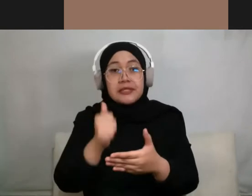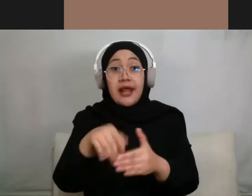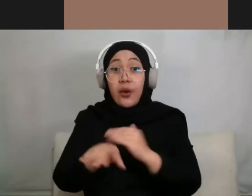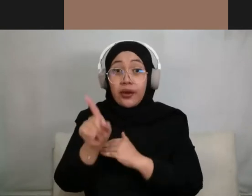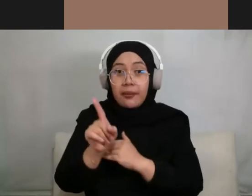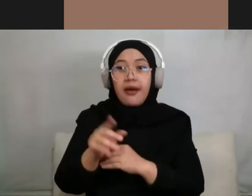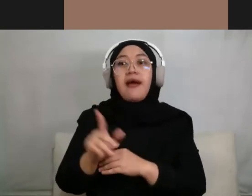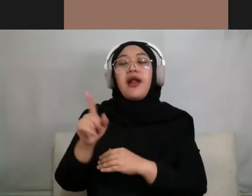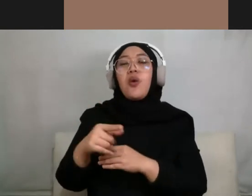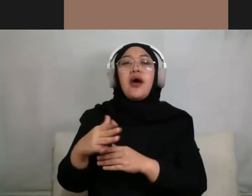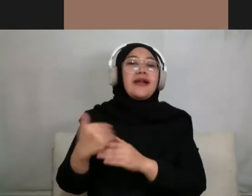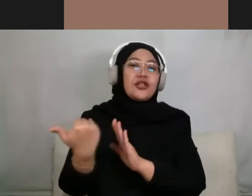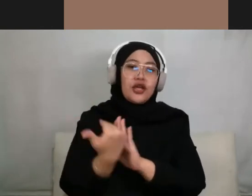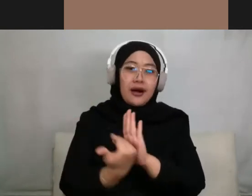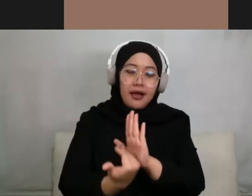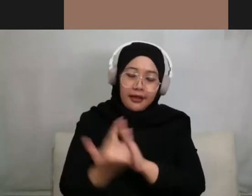anything